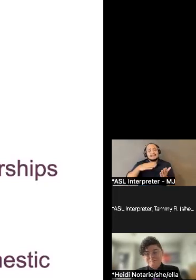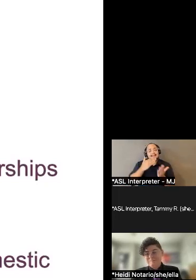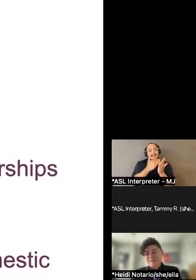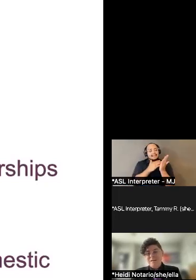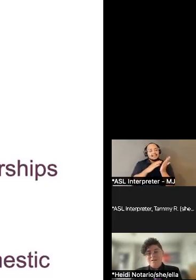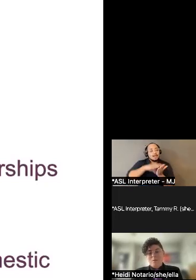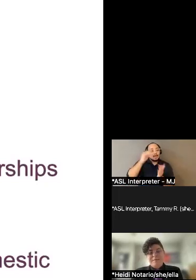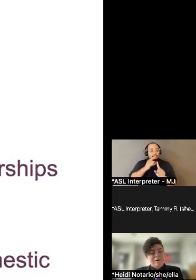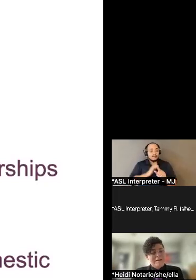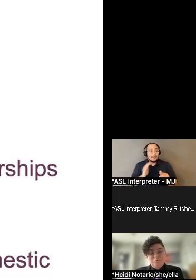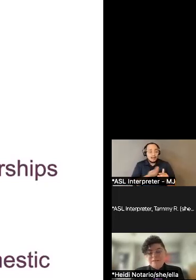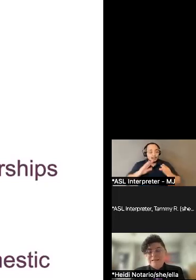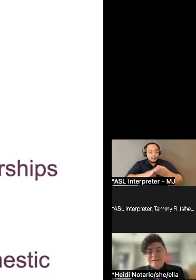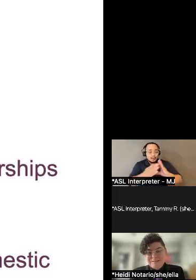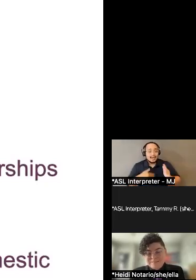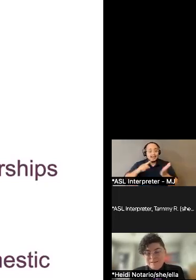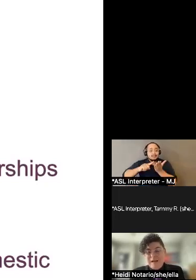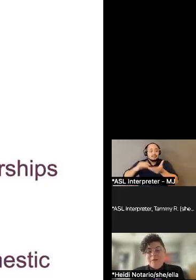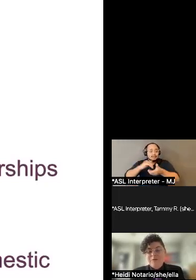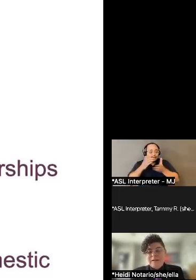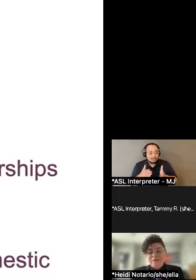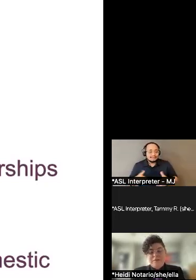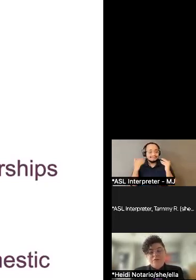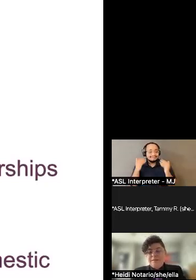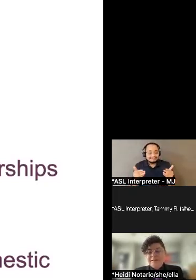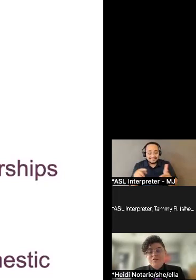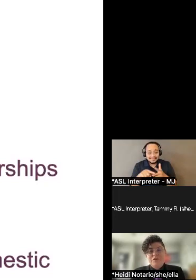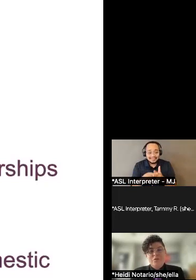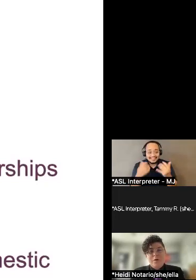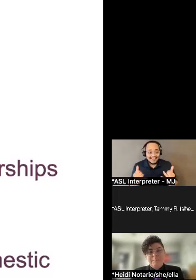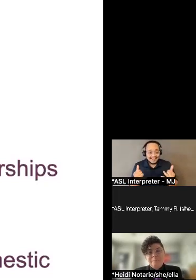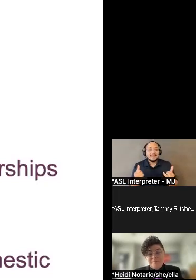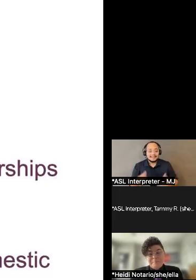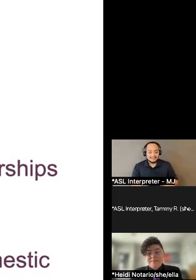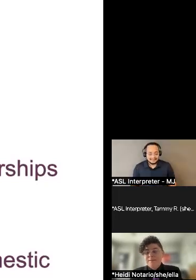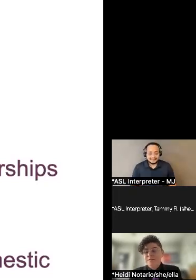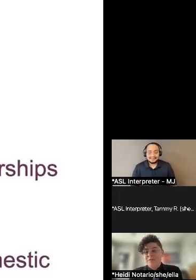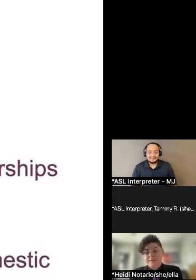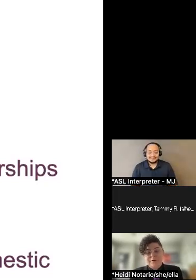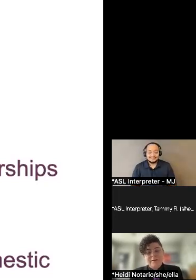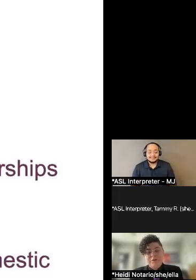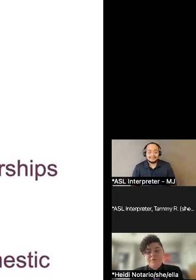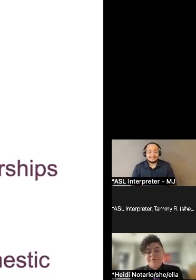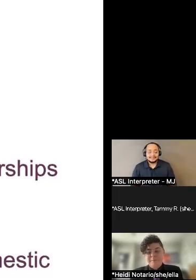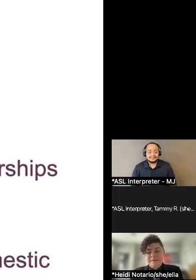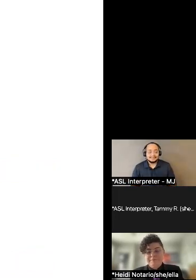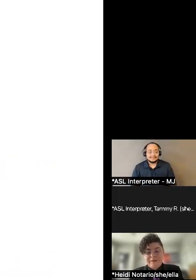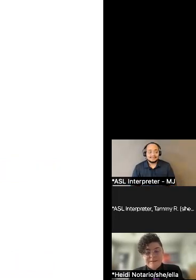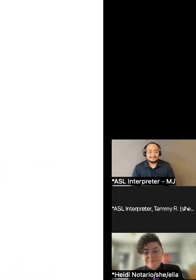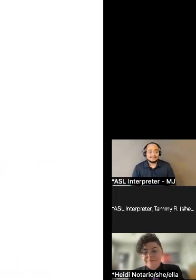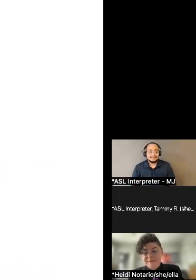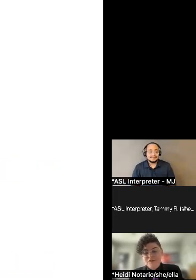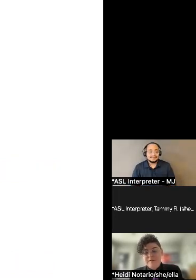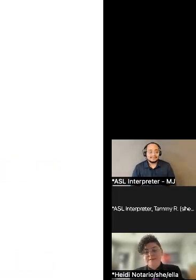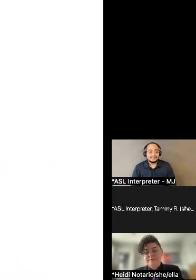partners. So without any more delays, I would like to turn your attention to the message from the Director of the Family